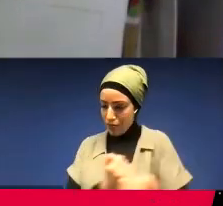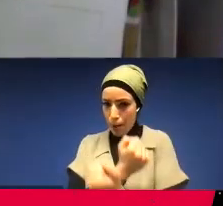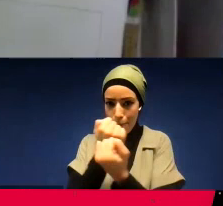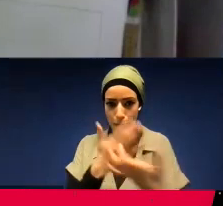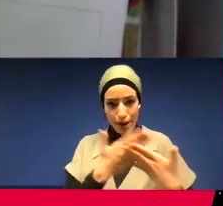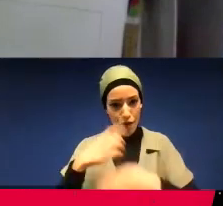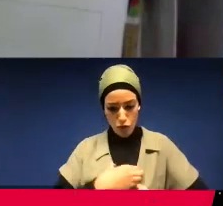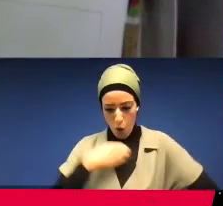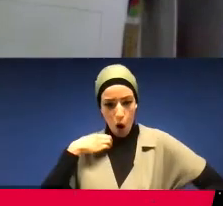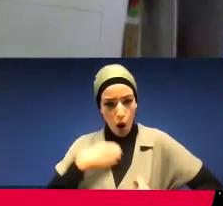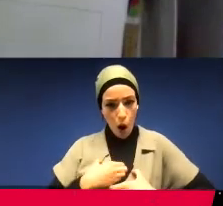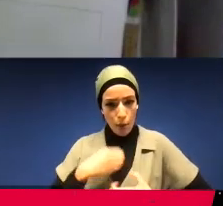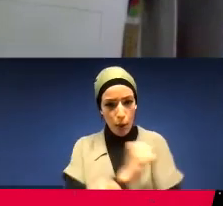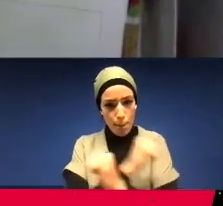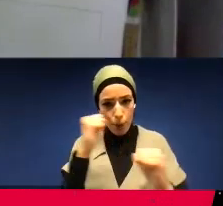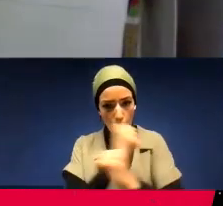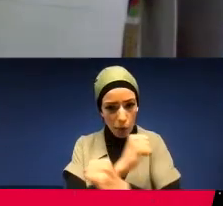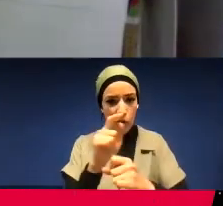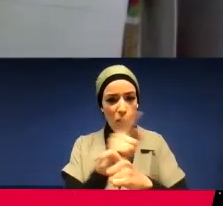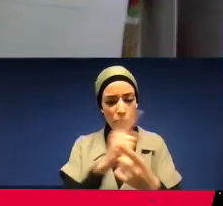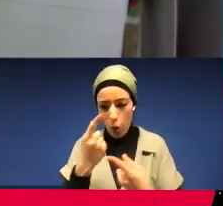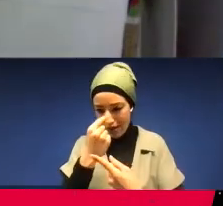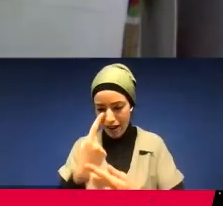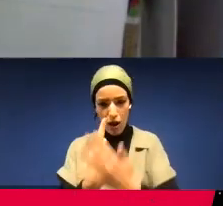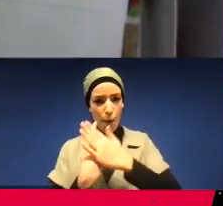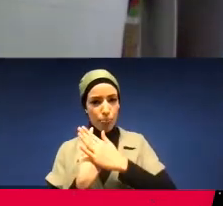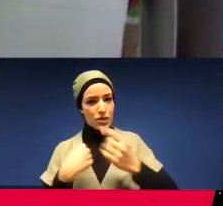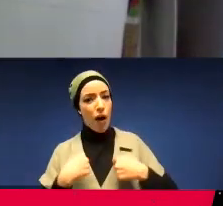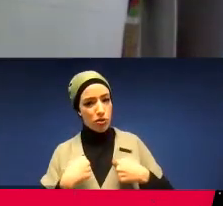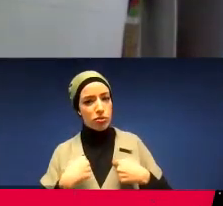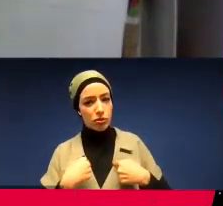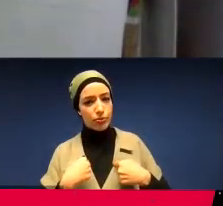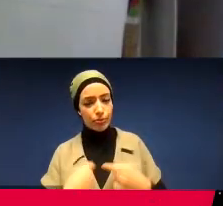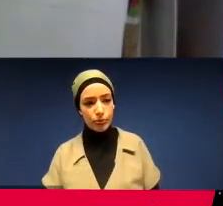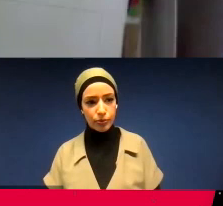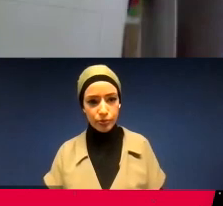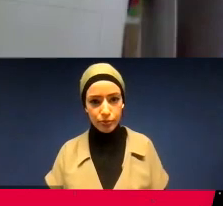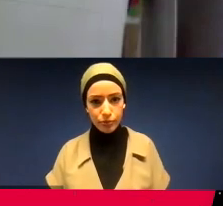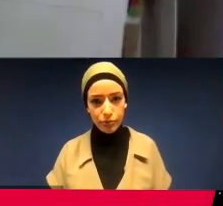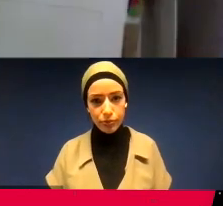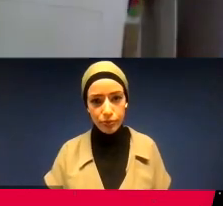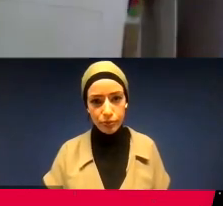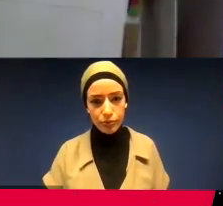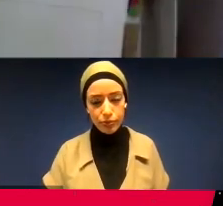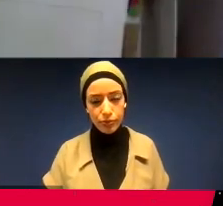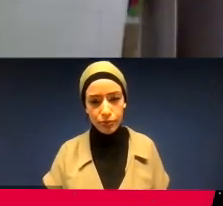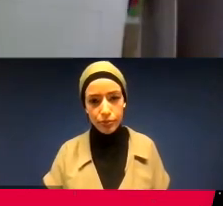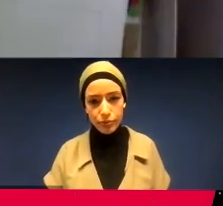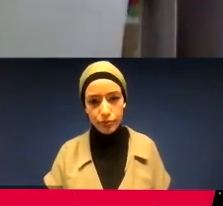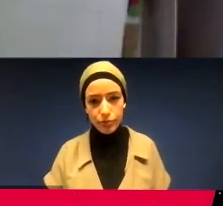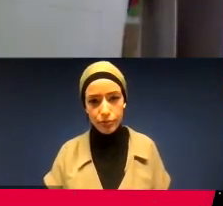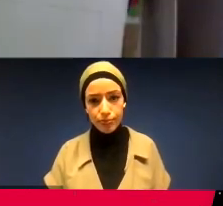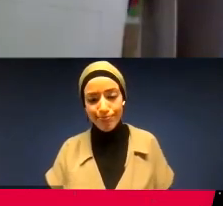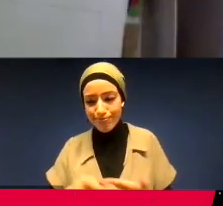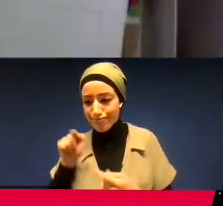with the means, in order to be able to repress us. And I wanted to say, like, it's been 10 years. But throughout this, I learned